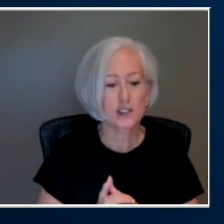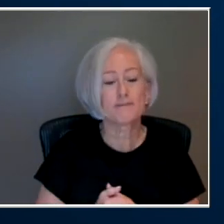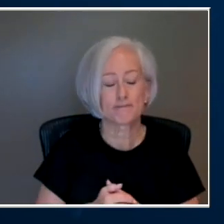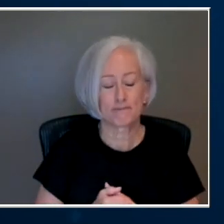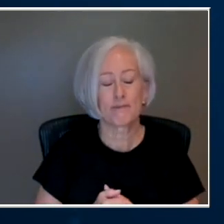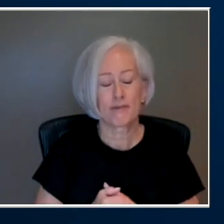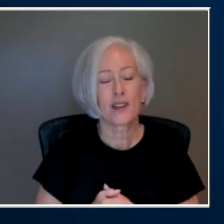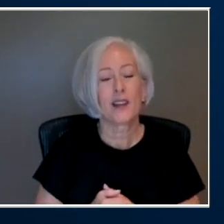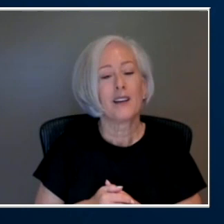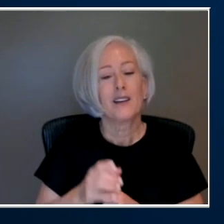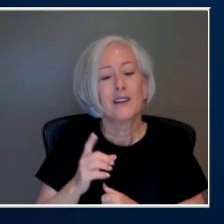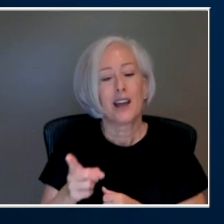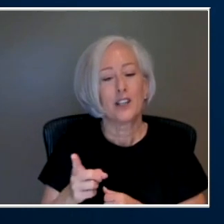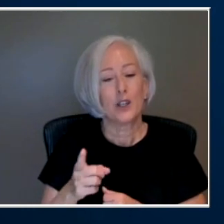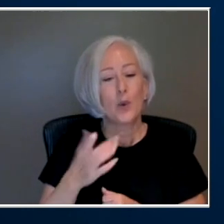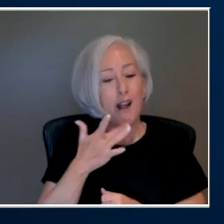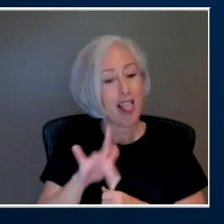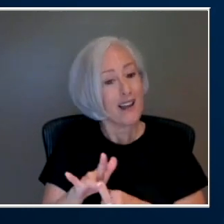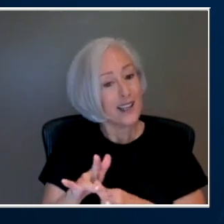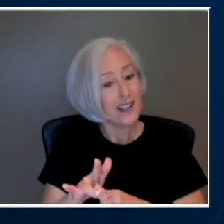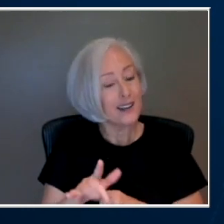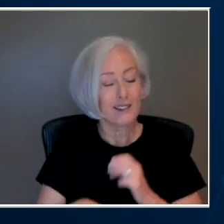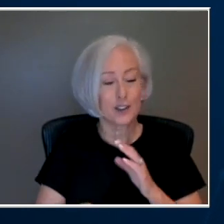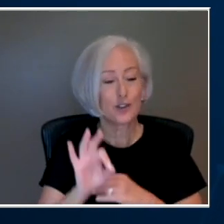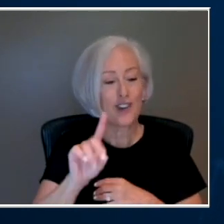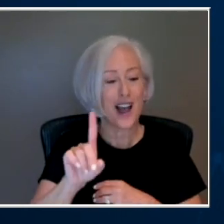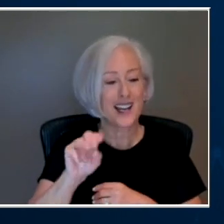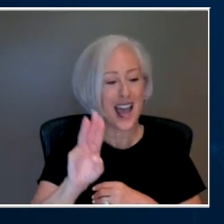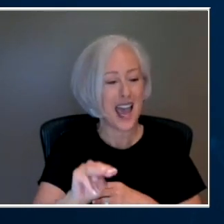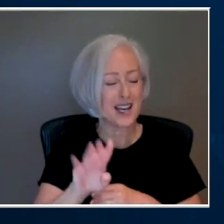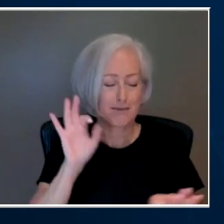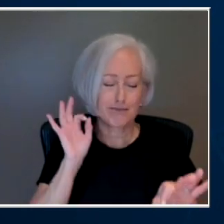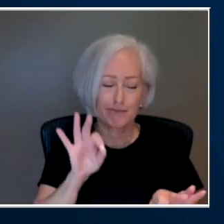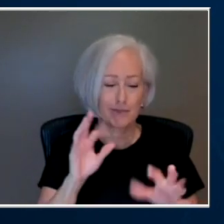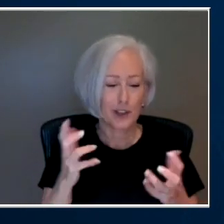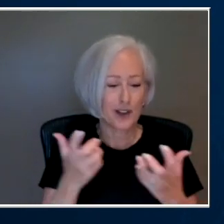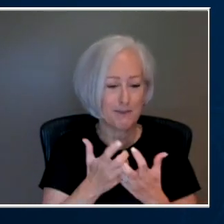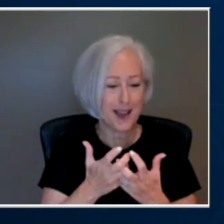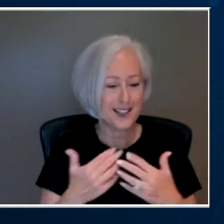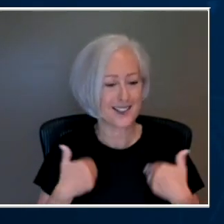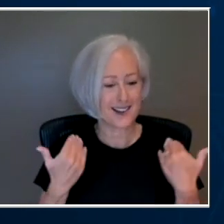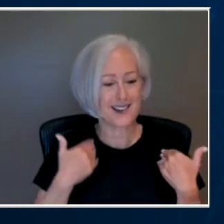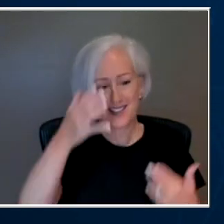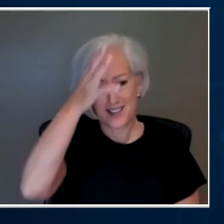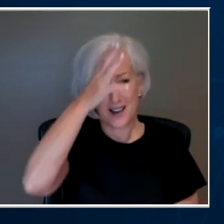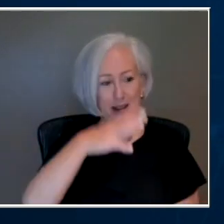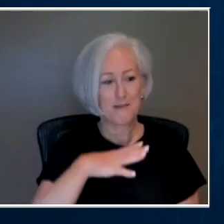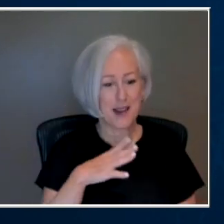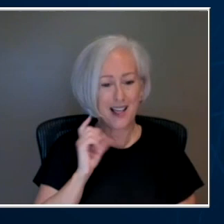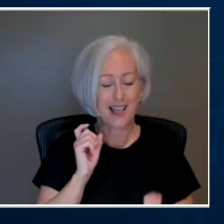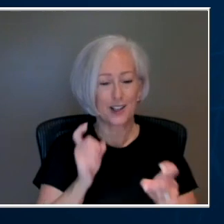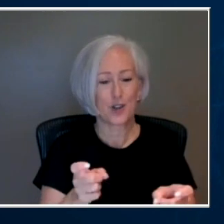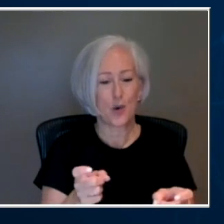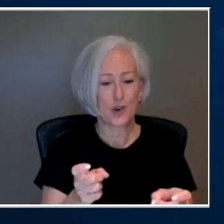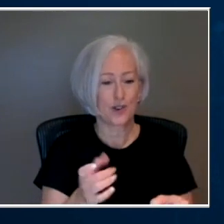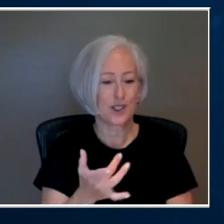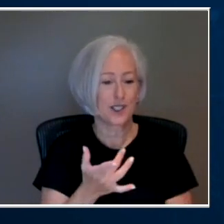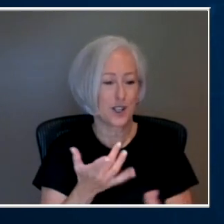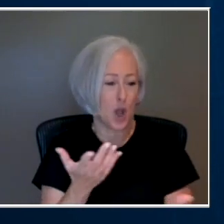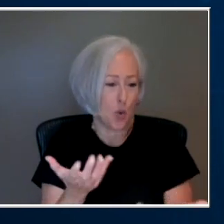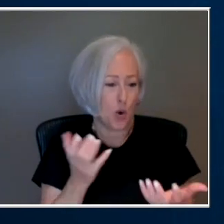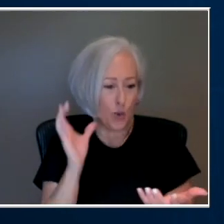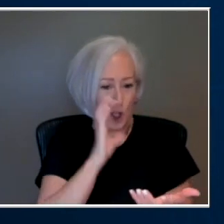are very lucky to find Adam as a perfect match. A young male donor is what we're looking for in the